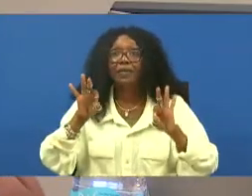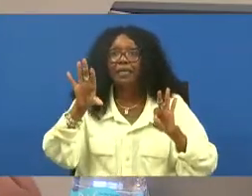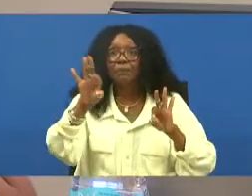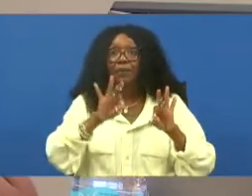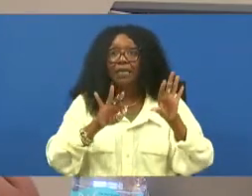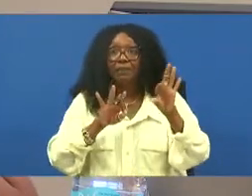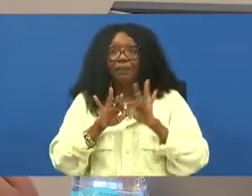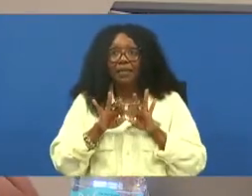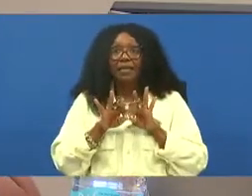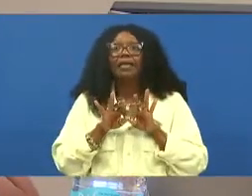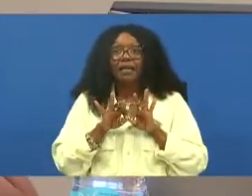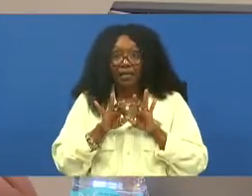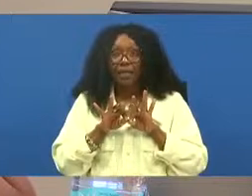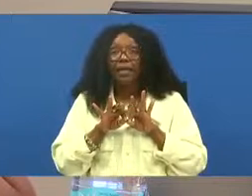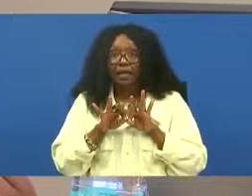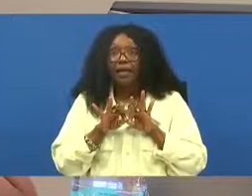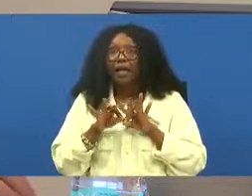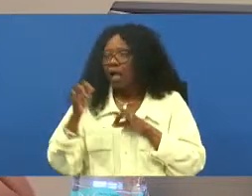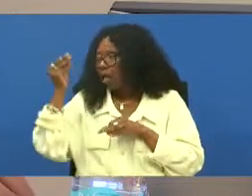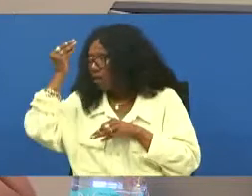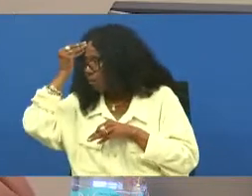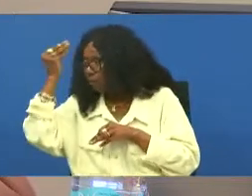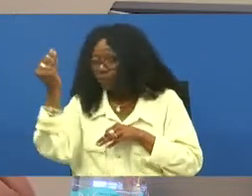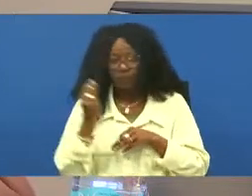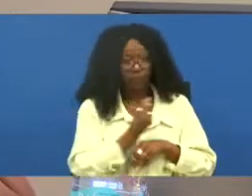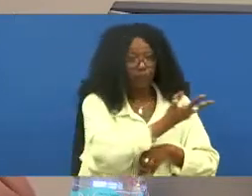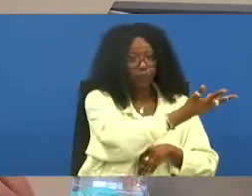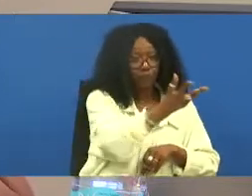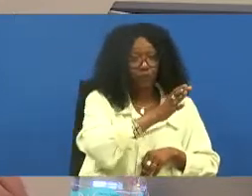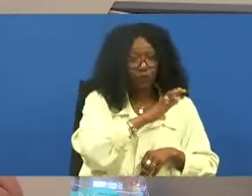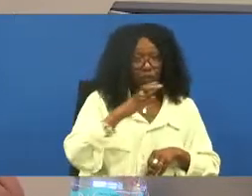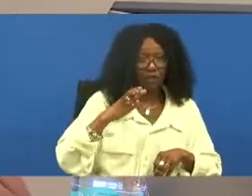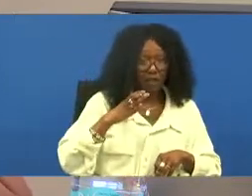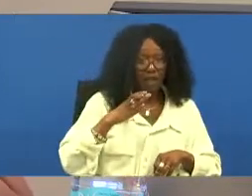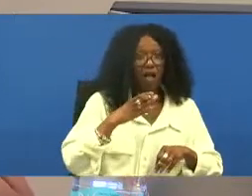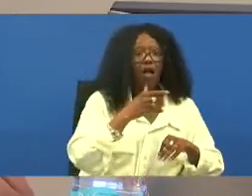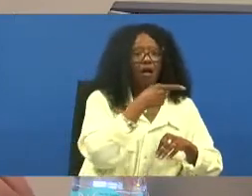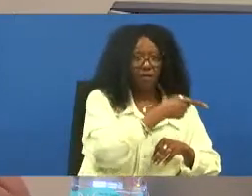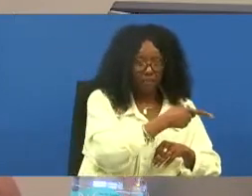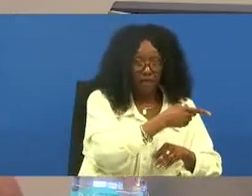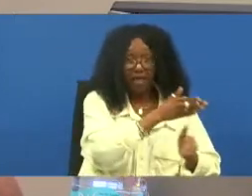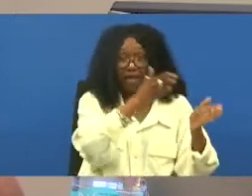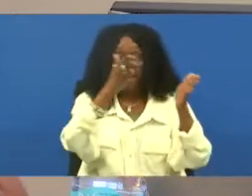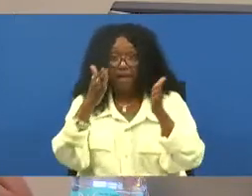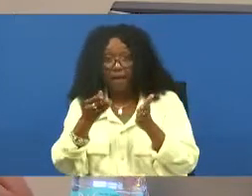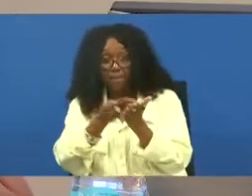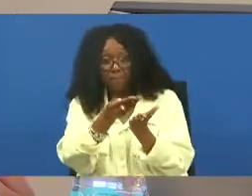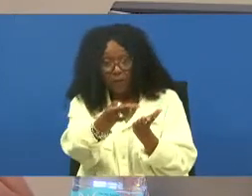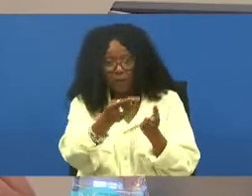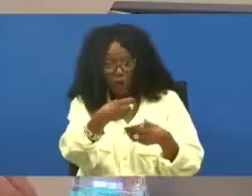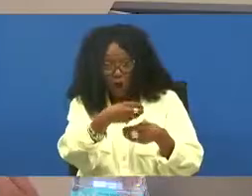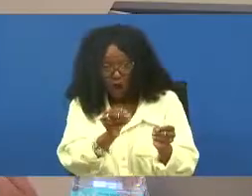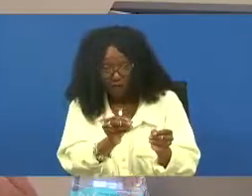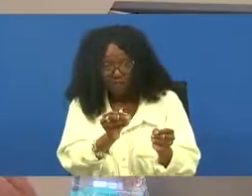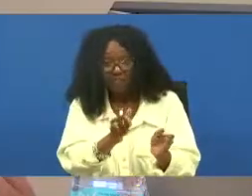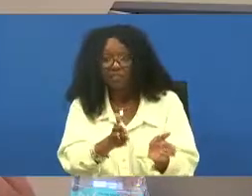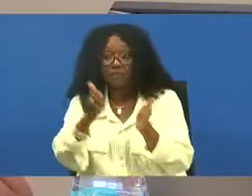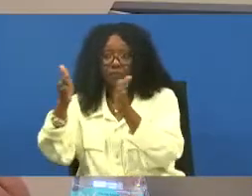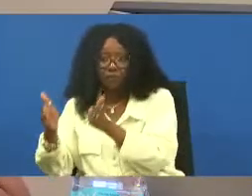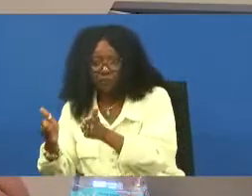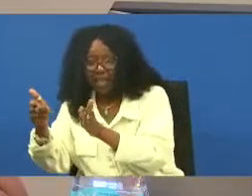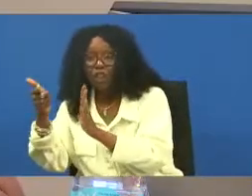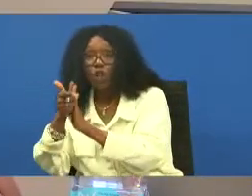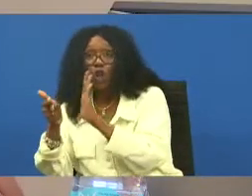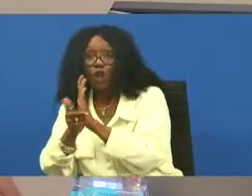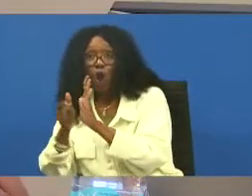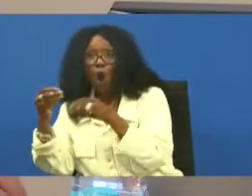with the committee, the parish attorney's office, and the purchasing office, and we've engaged with them